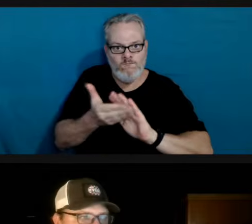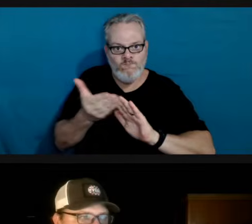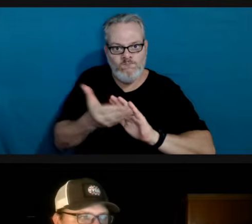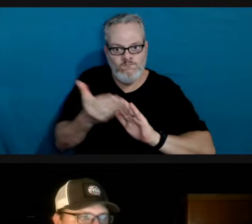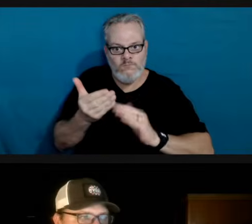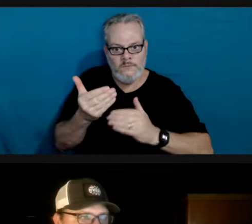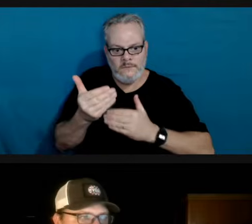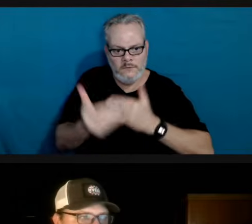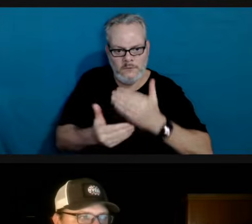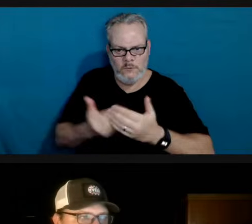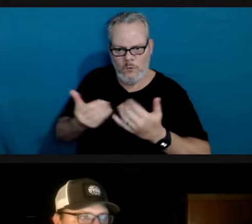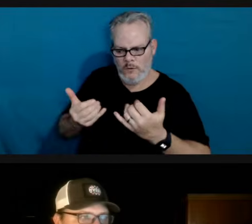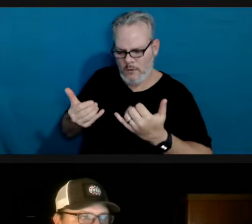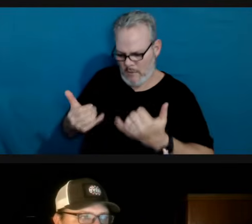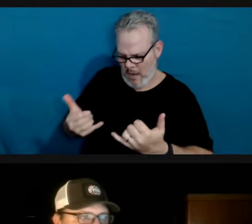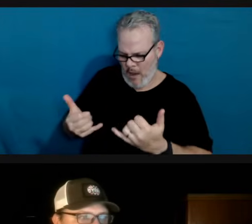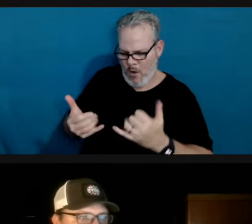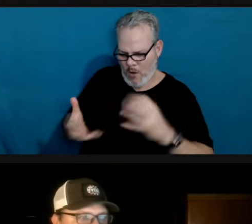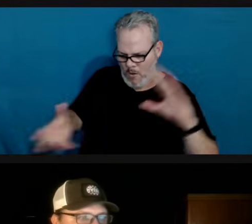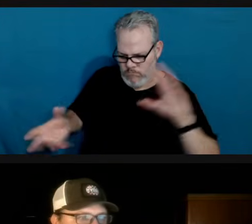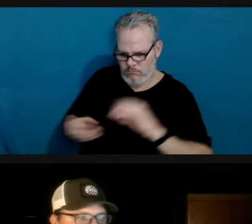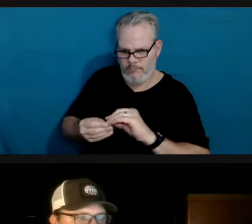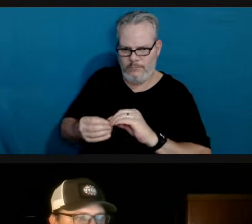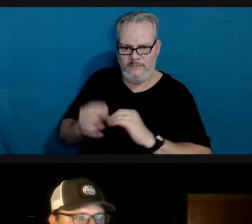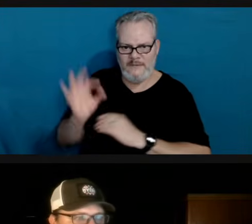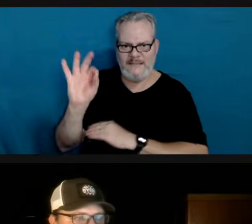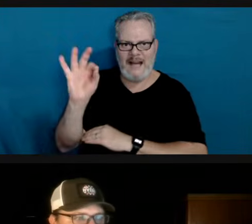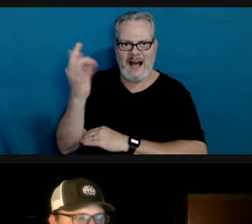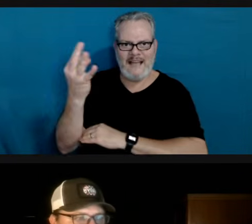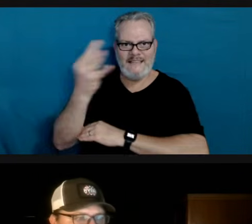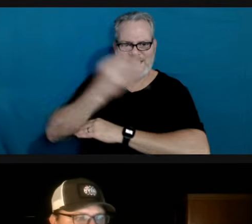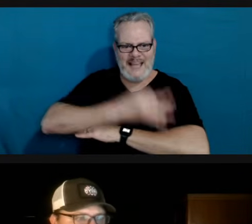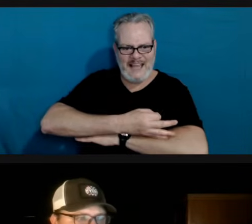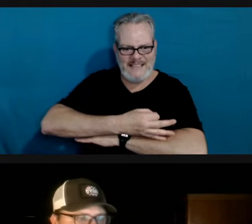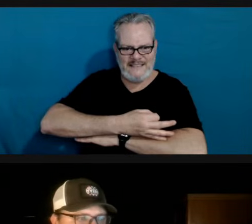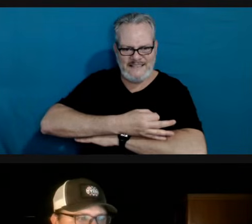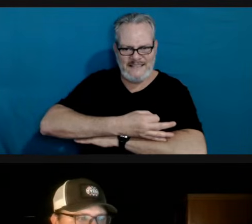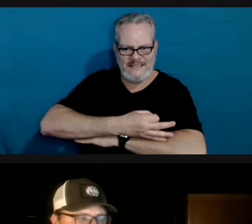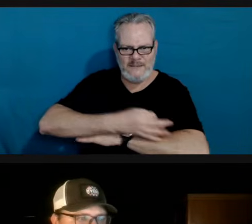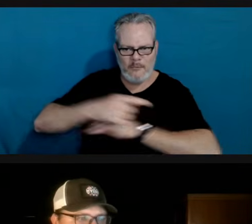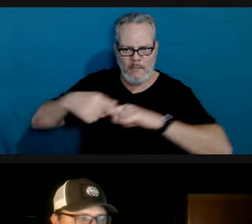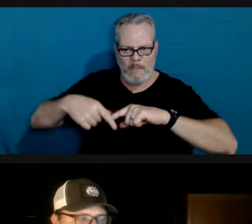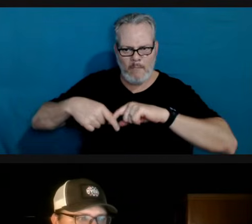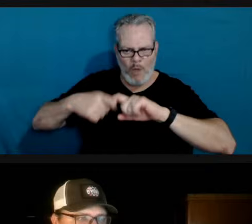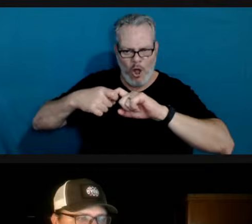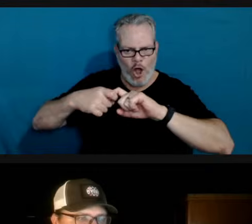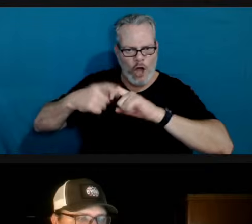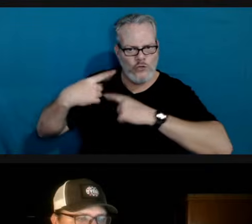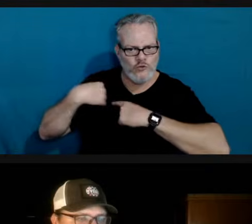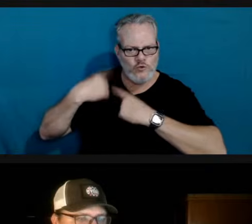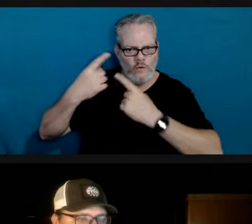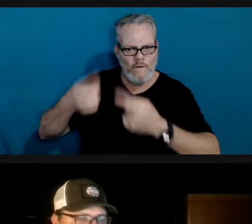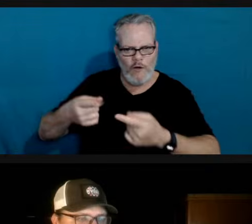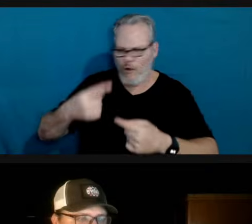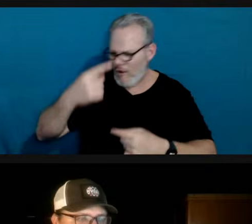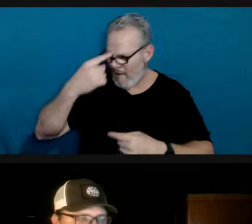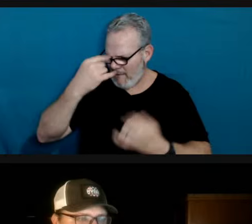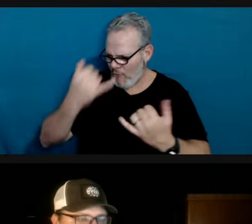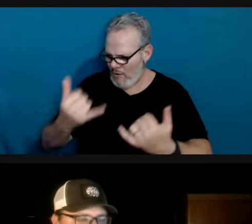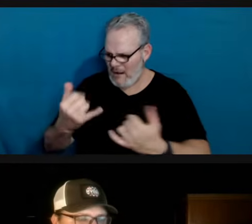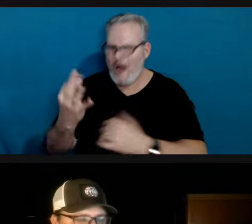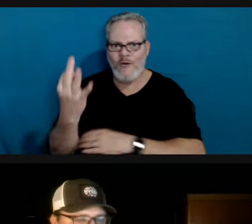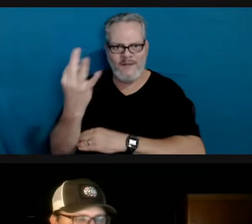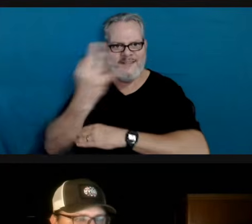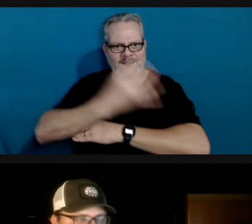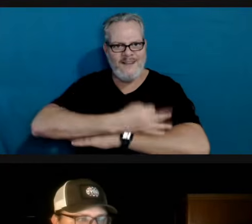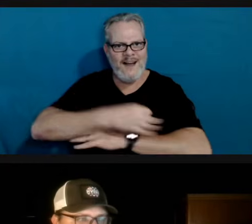right now? We're at 9 days or so into this pause. 10 day, where are we at? I think we're right around there.